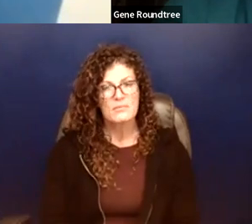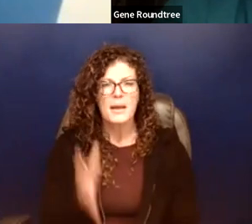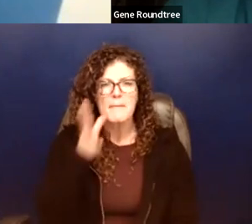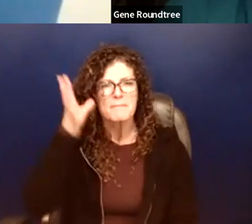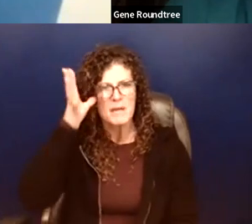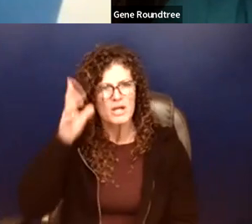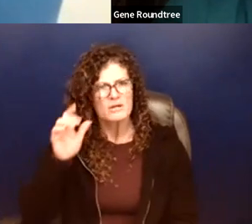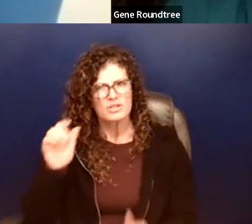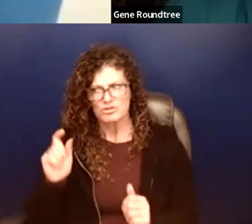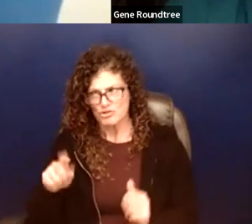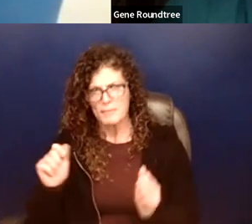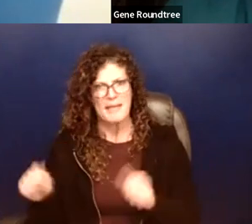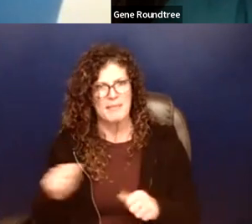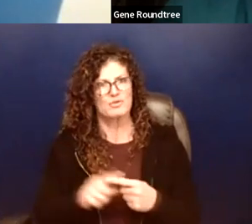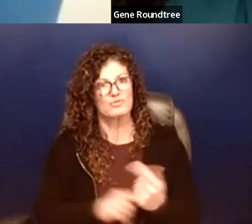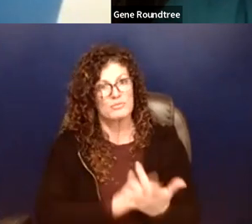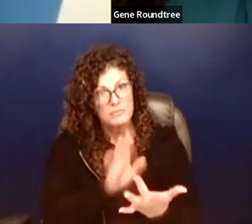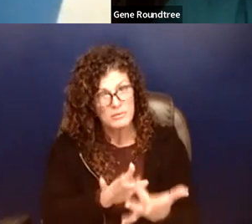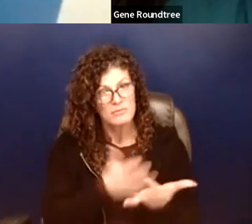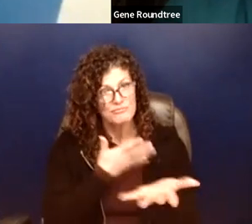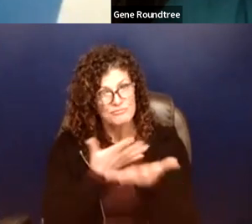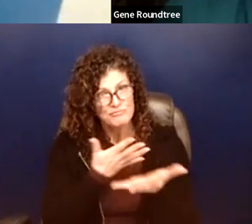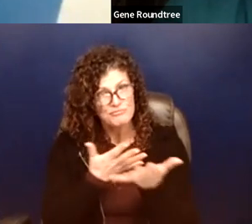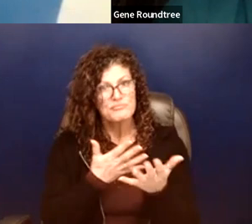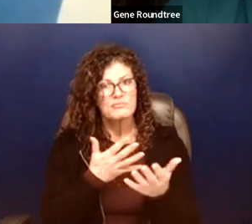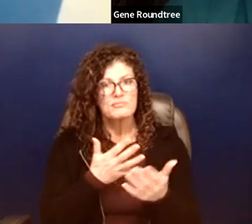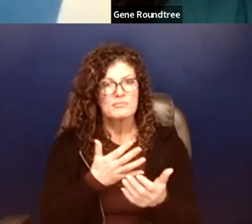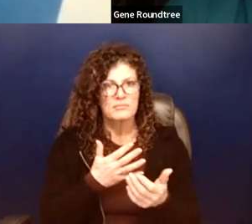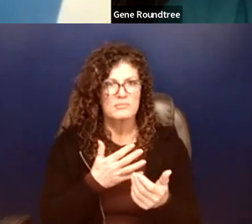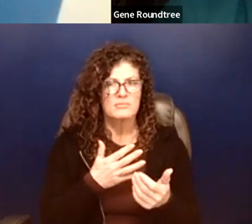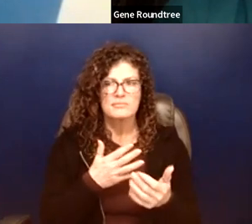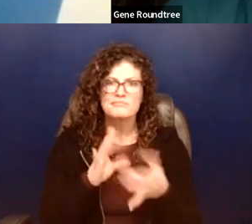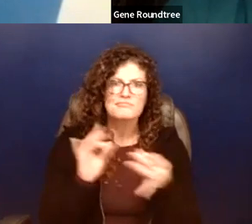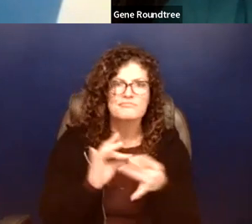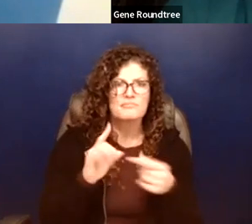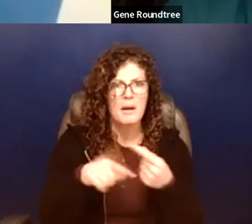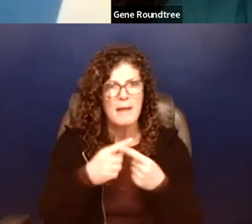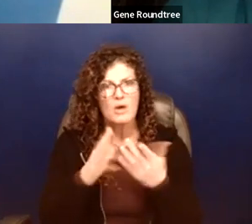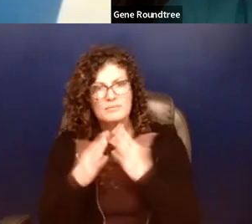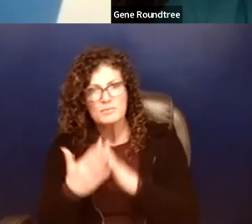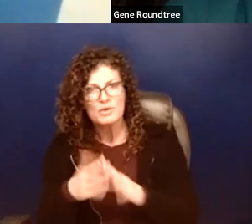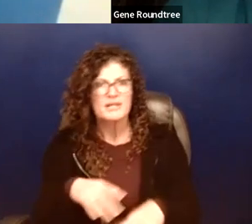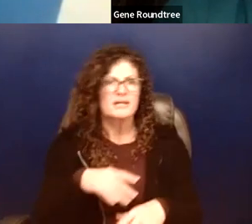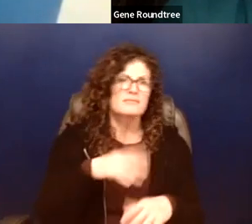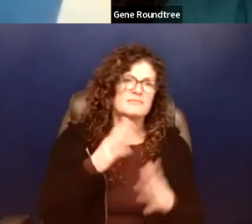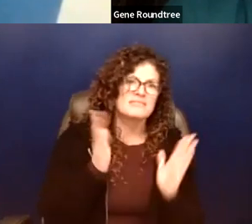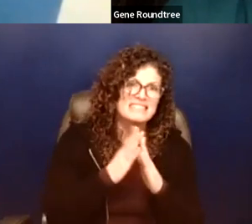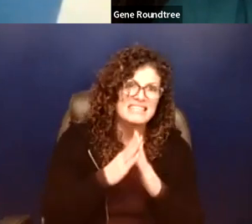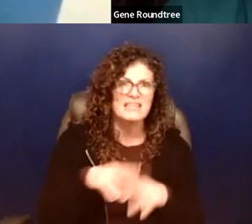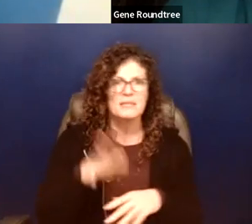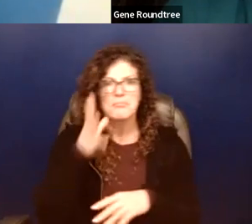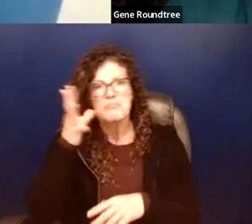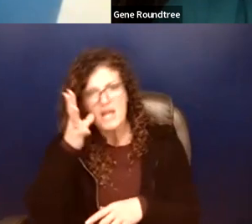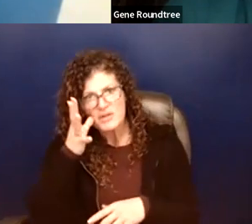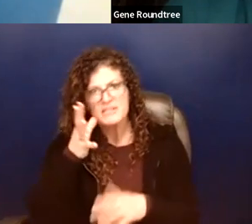actually communicate with the superintendent to let the superintendent know what's going on in the city, what's going on with parents, what our ideas are, so they can